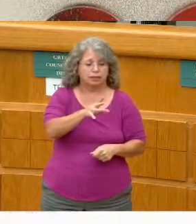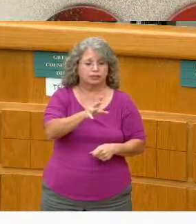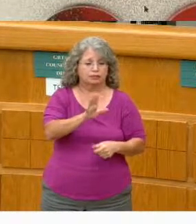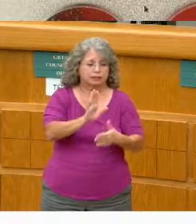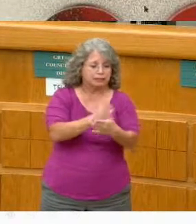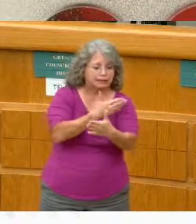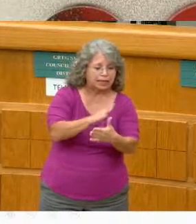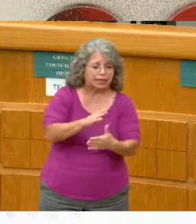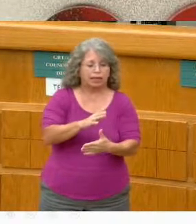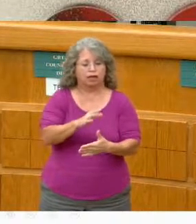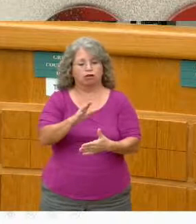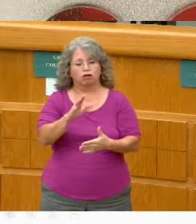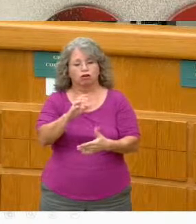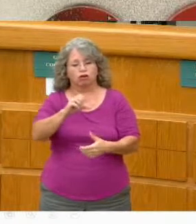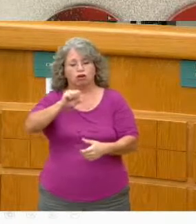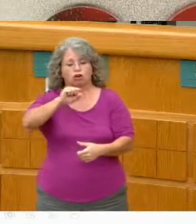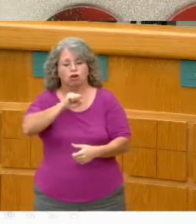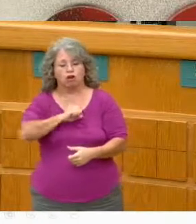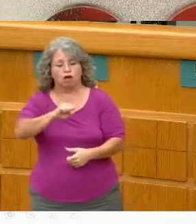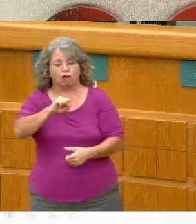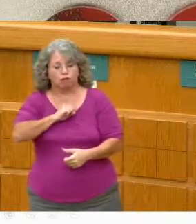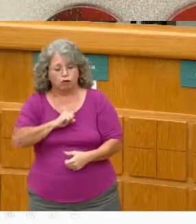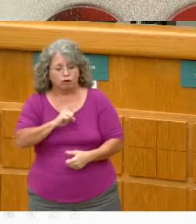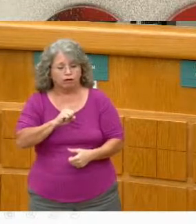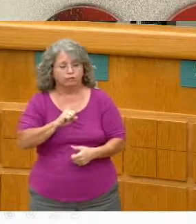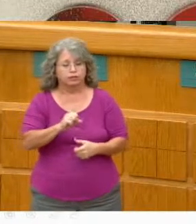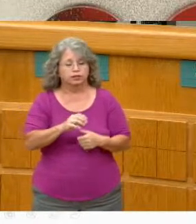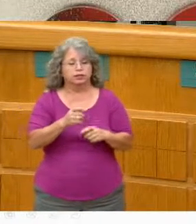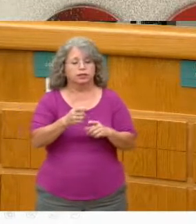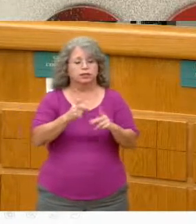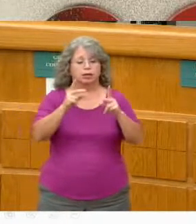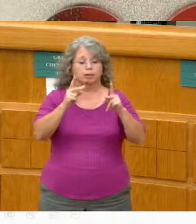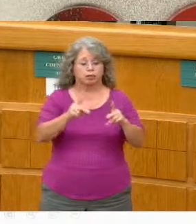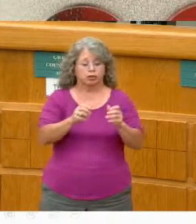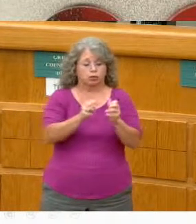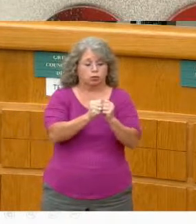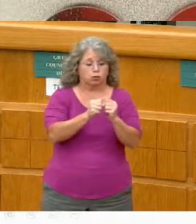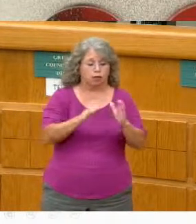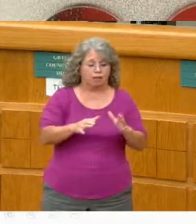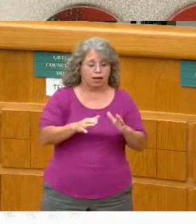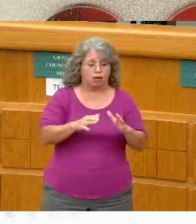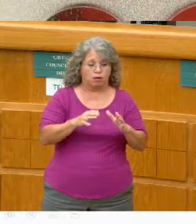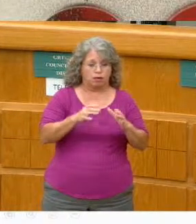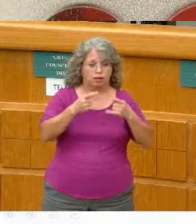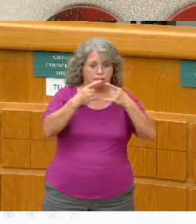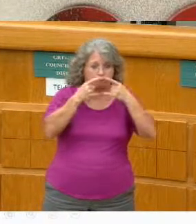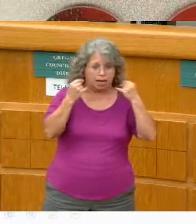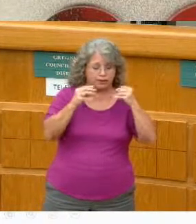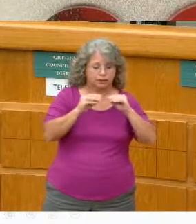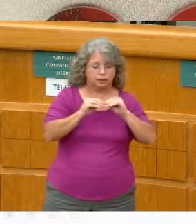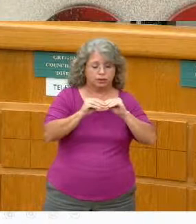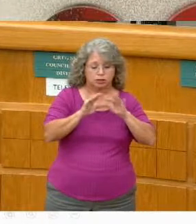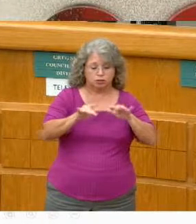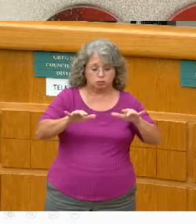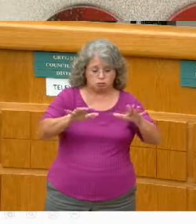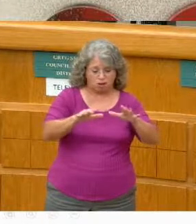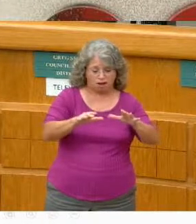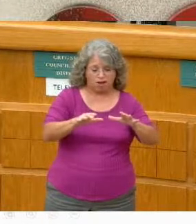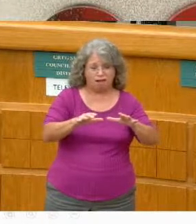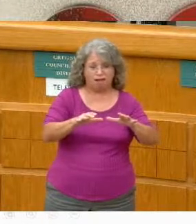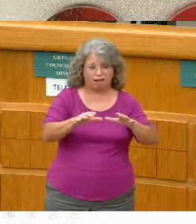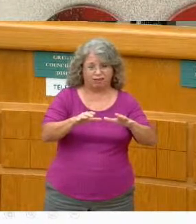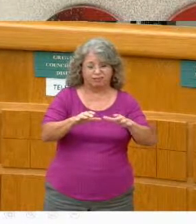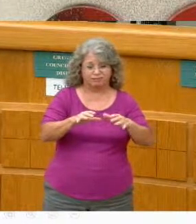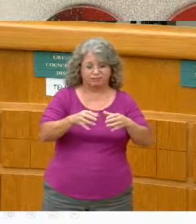singing, talking, or 2 coughs. The person that didn't wear a mask or that, didn't wear a mask spread